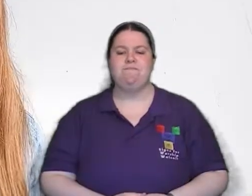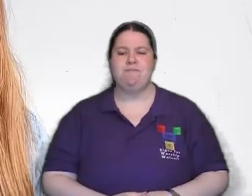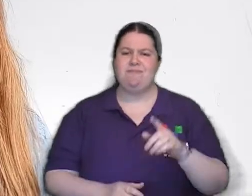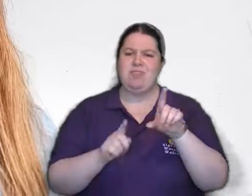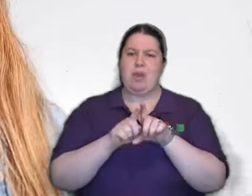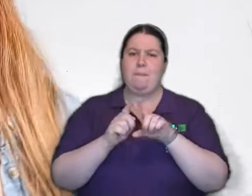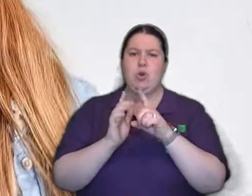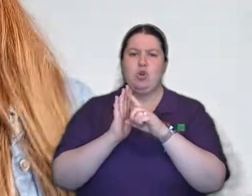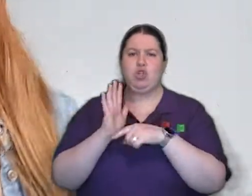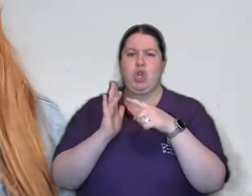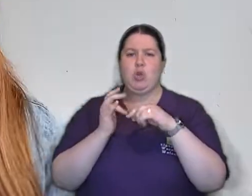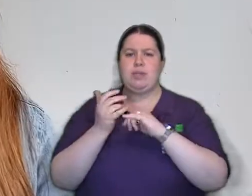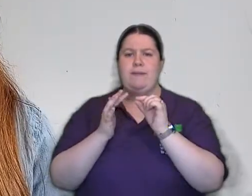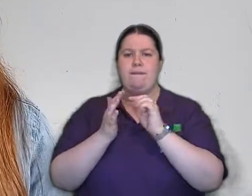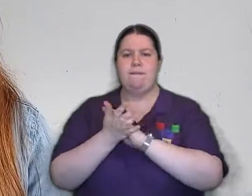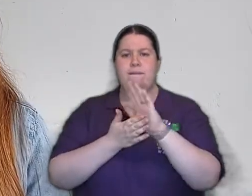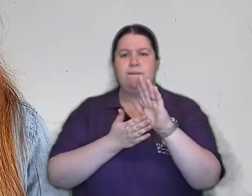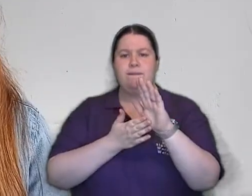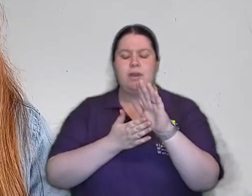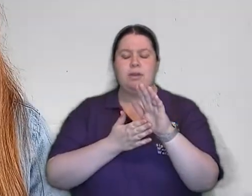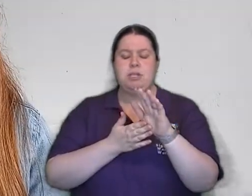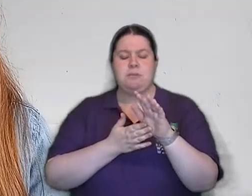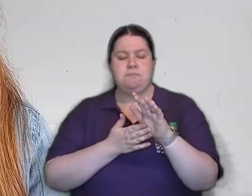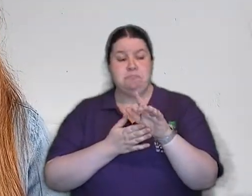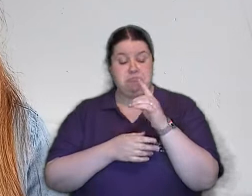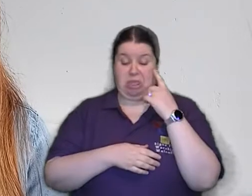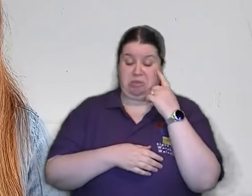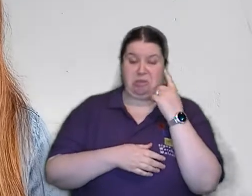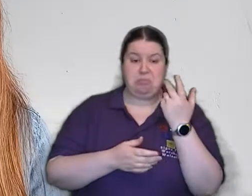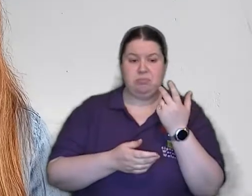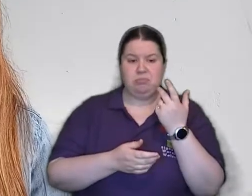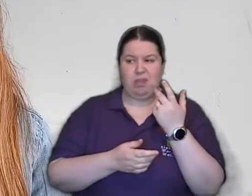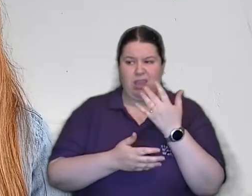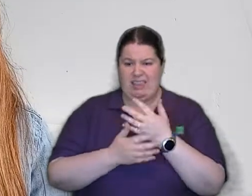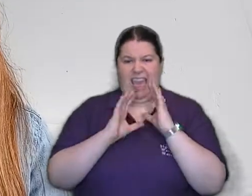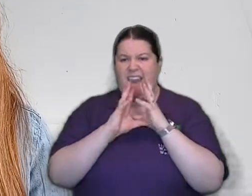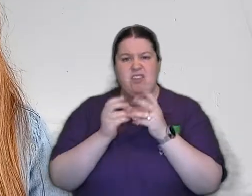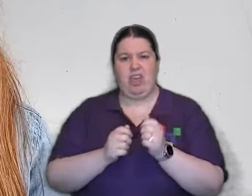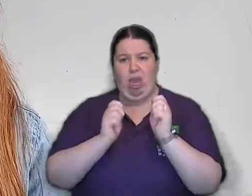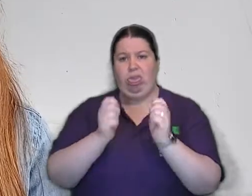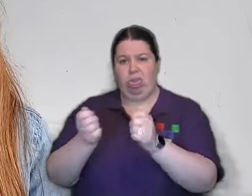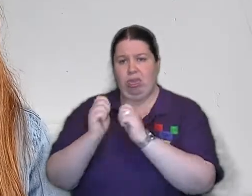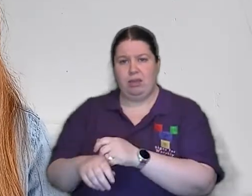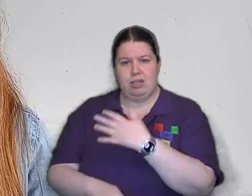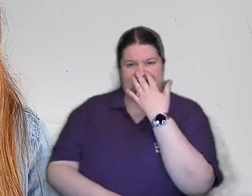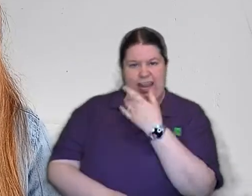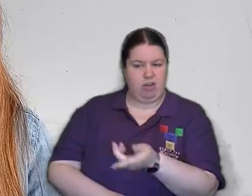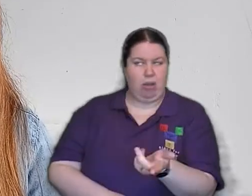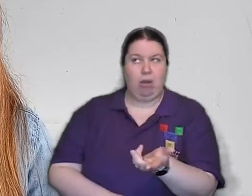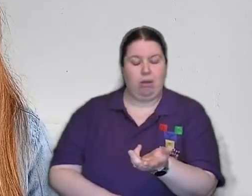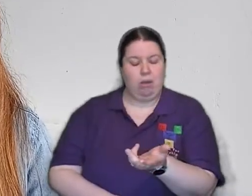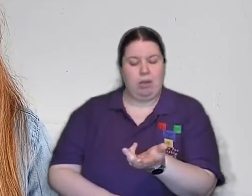Joseph, for example. You can read about his story at the end of Genesis. He seemed like a pretty spoilt and